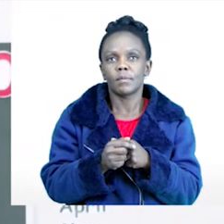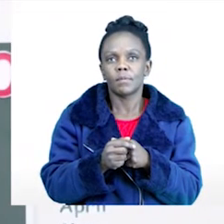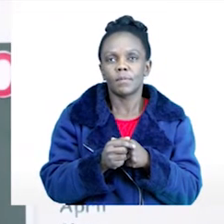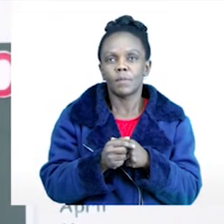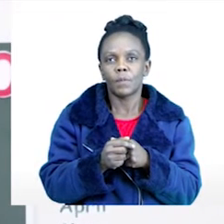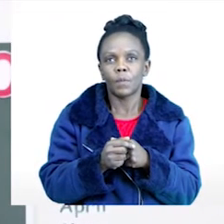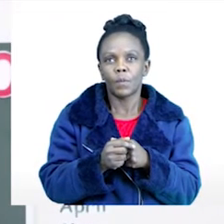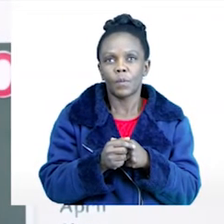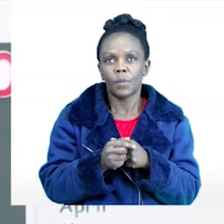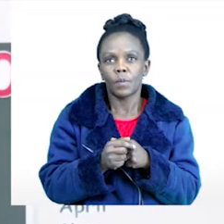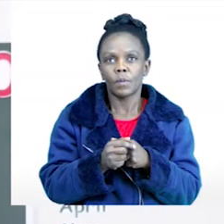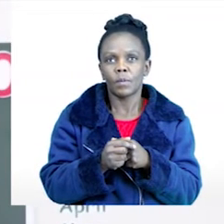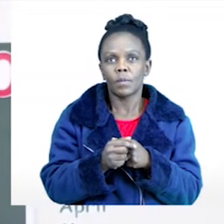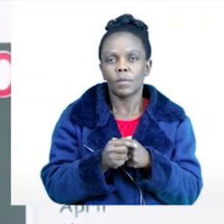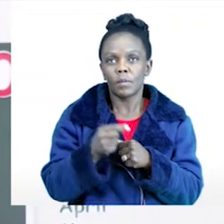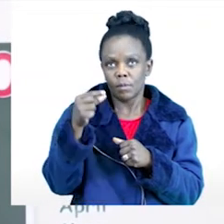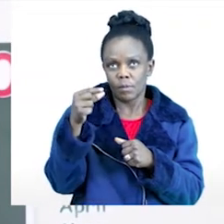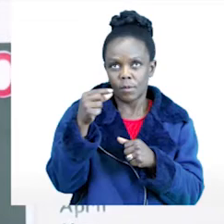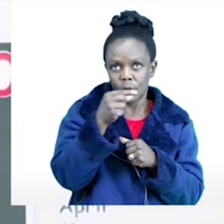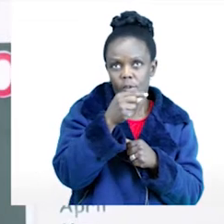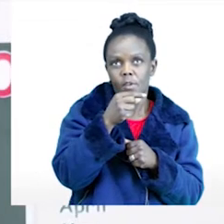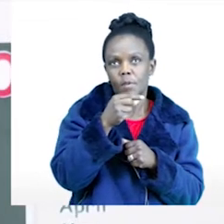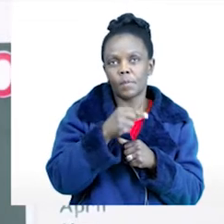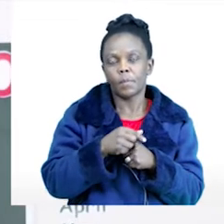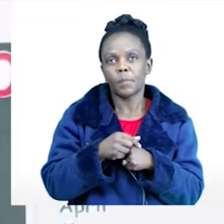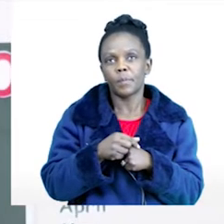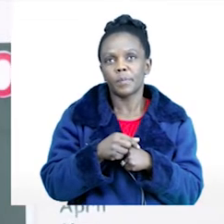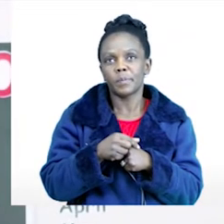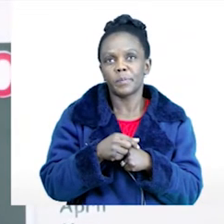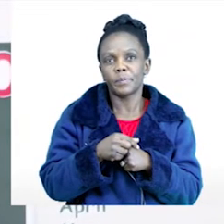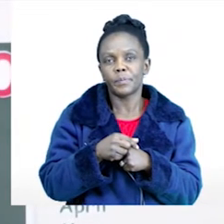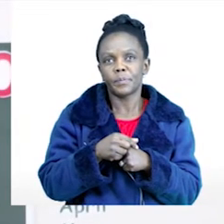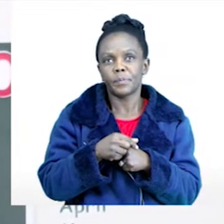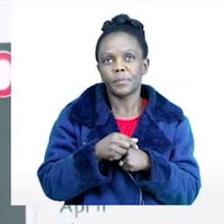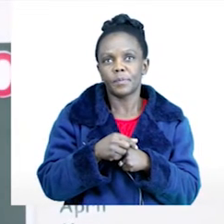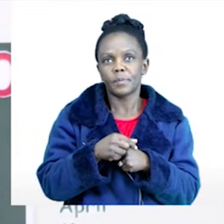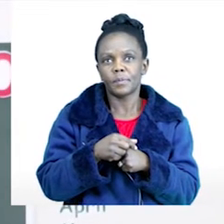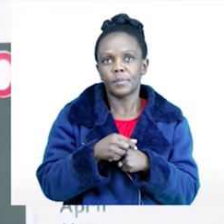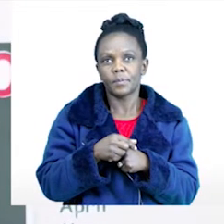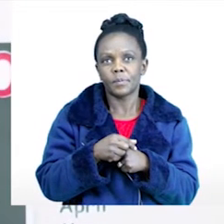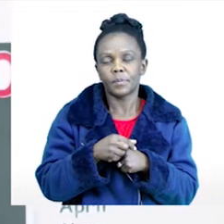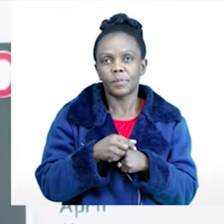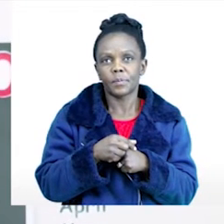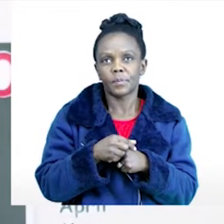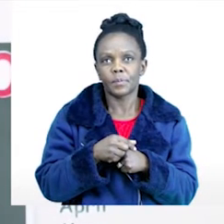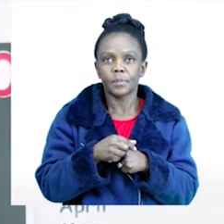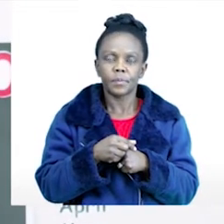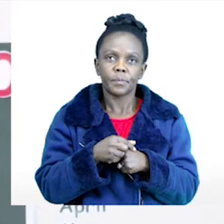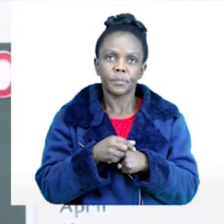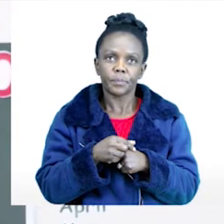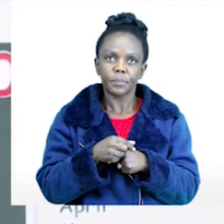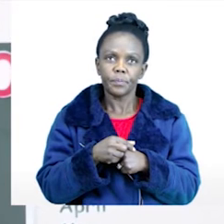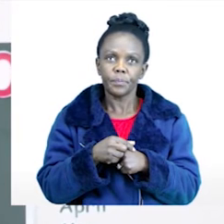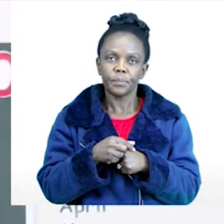go. That is my G. We can't really see it yet because the chalk is a little wet, but it's